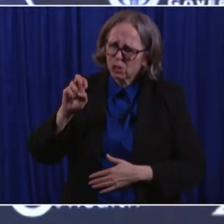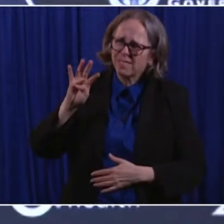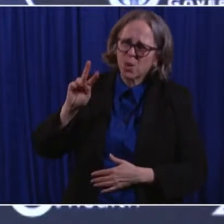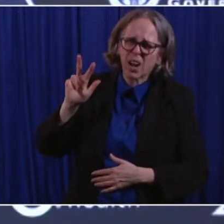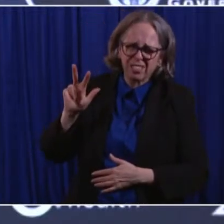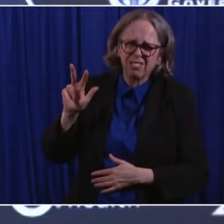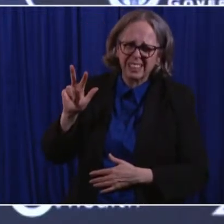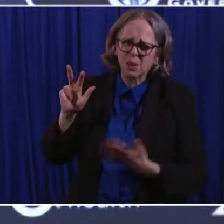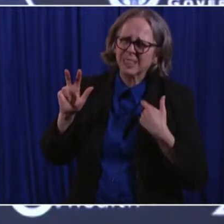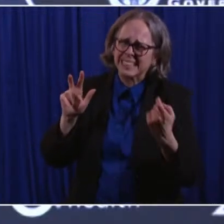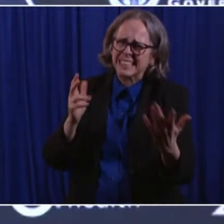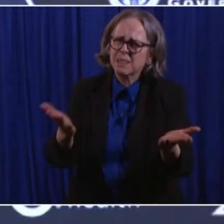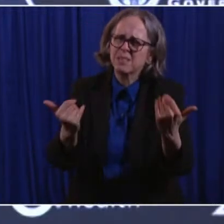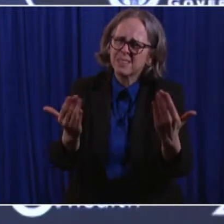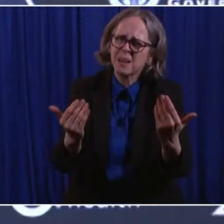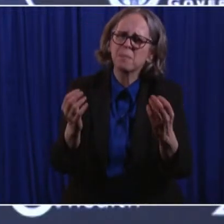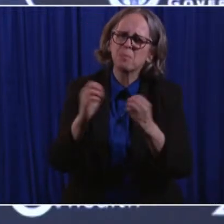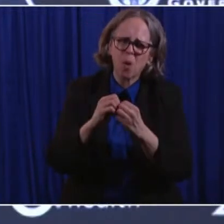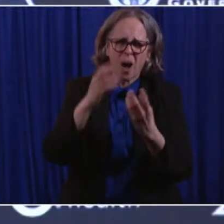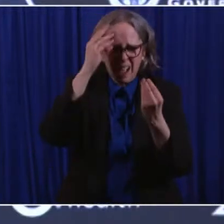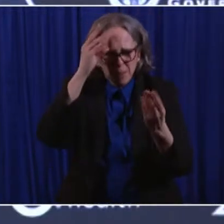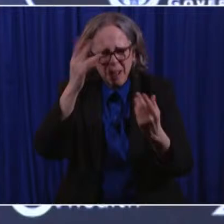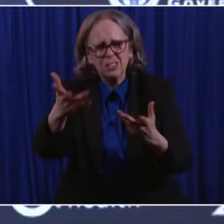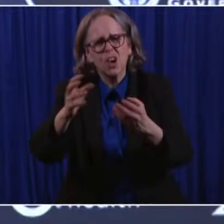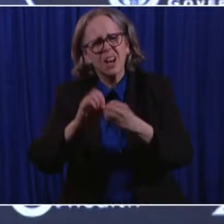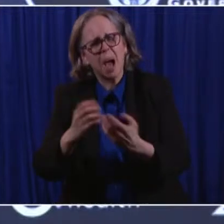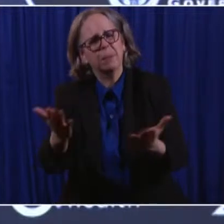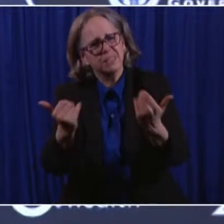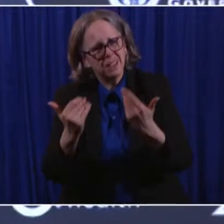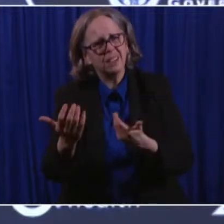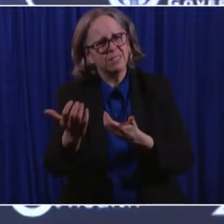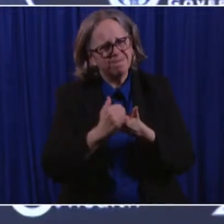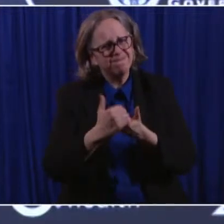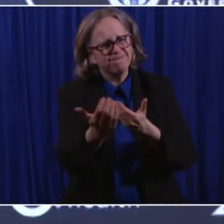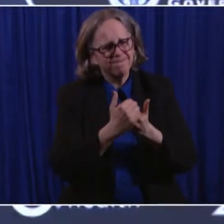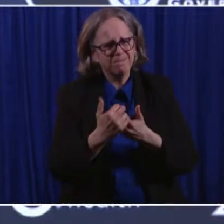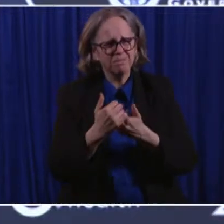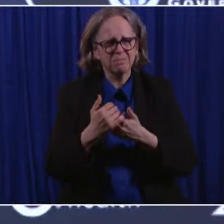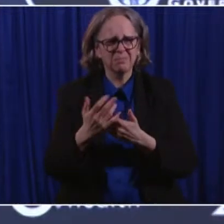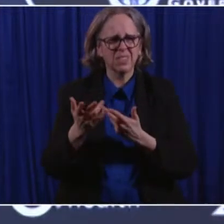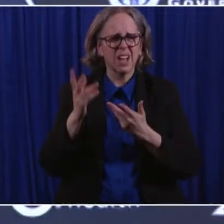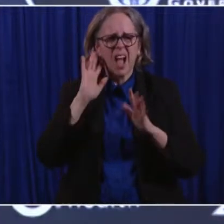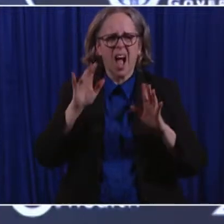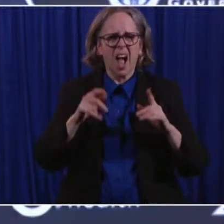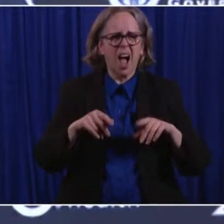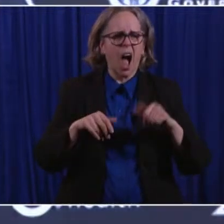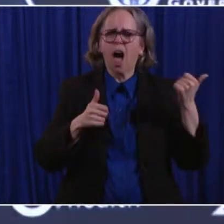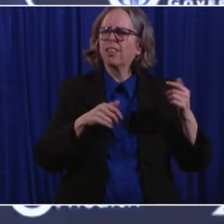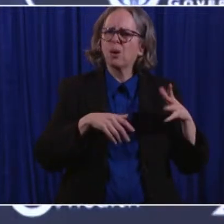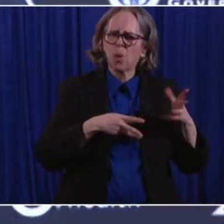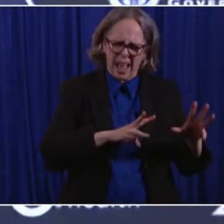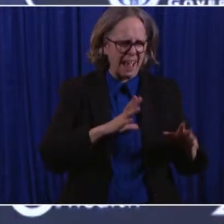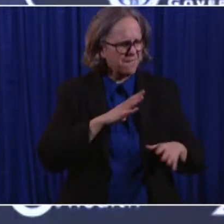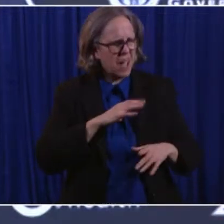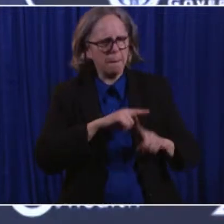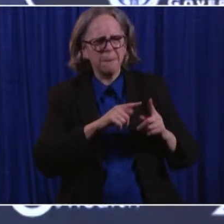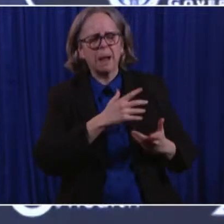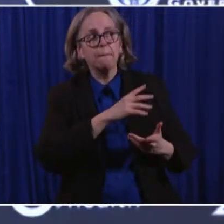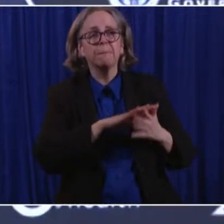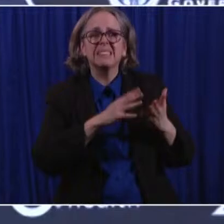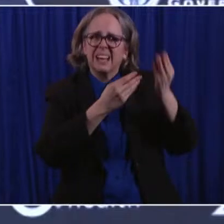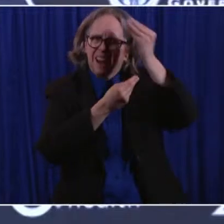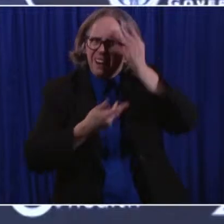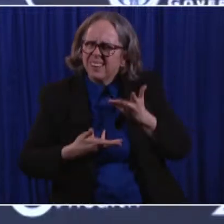hear from you. If you have figured out another way to get vaccine, great, but at least let us know. If you're not